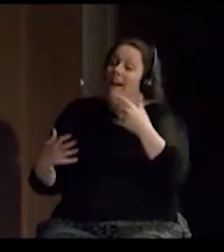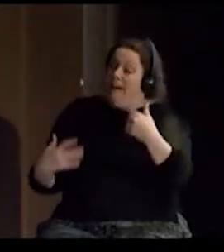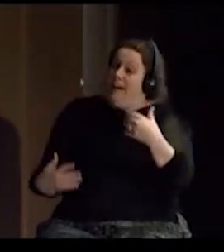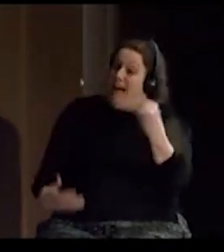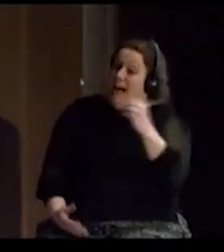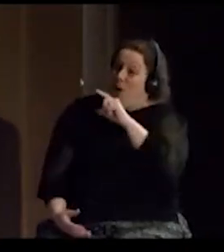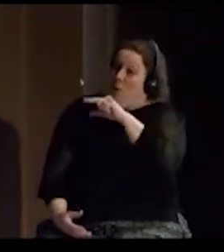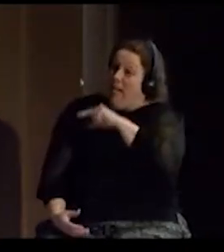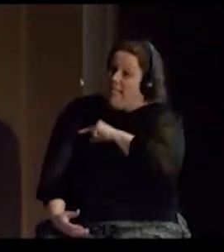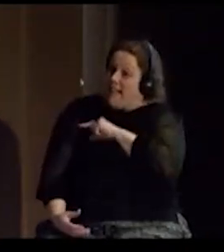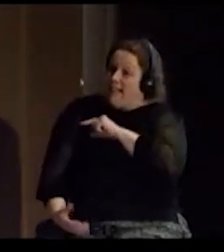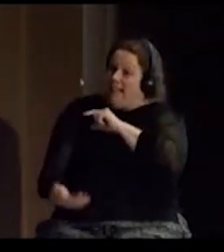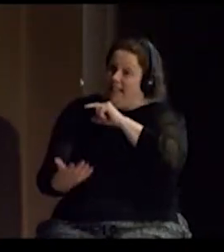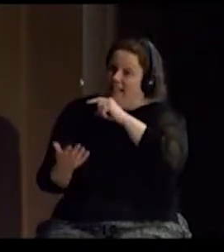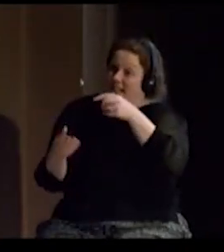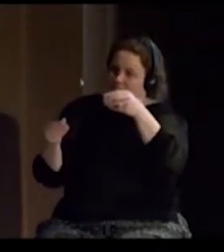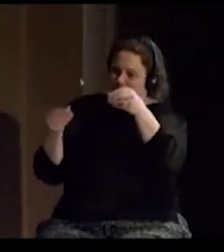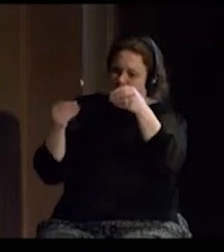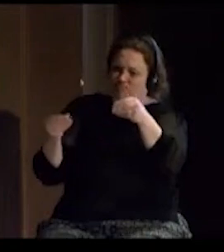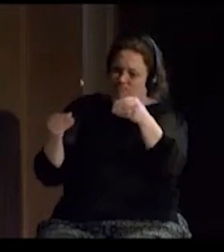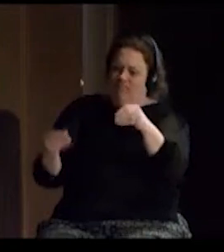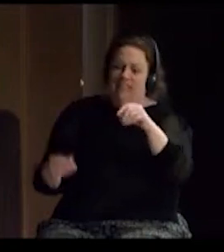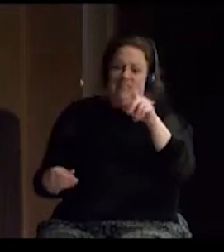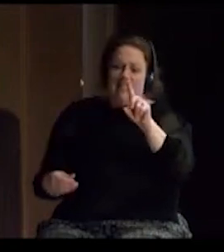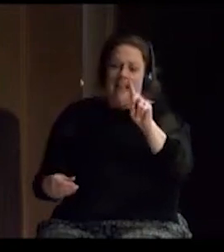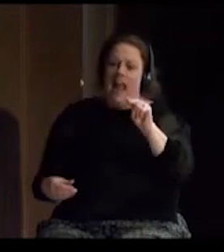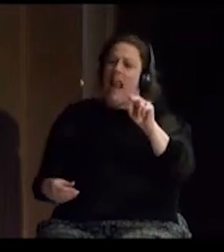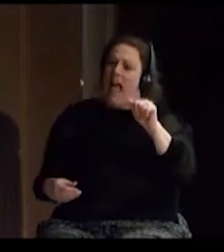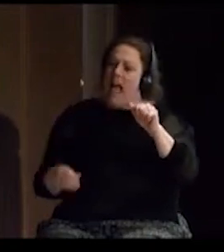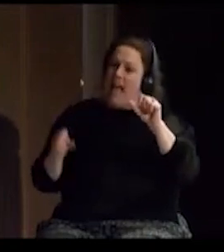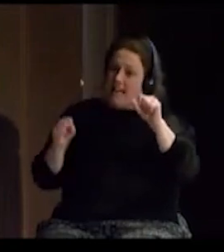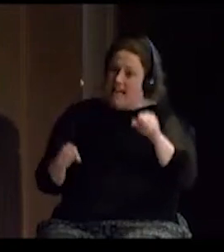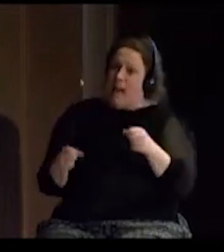of DNA that can be retrieved is